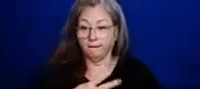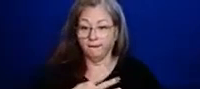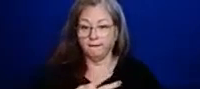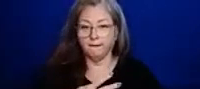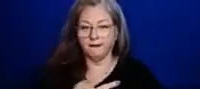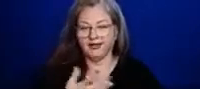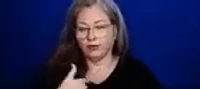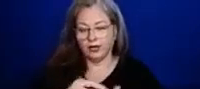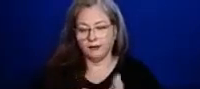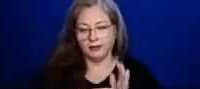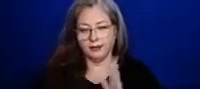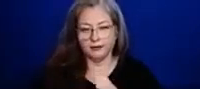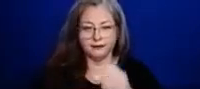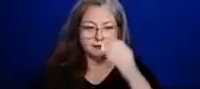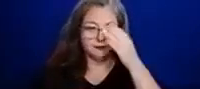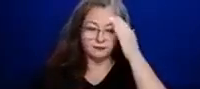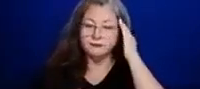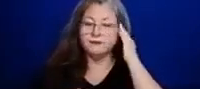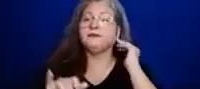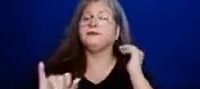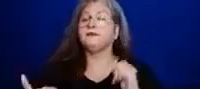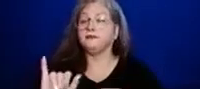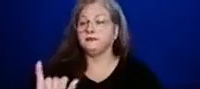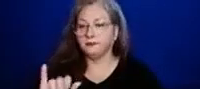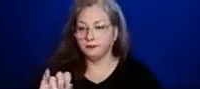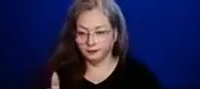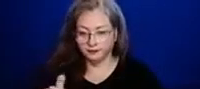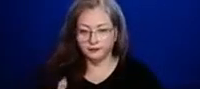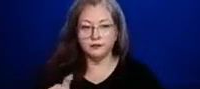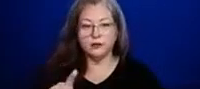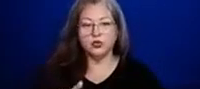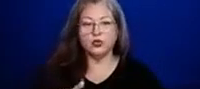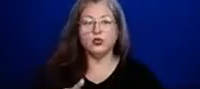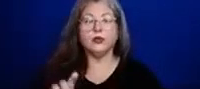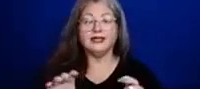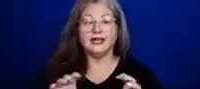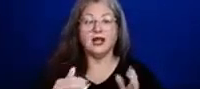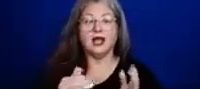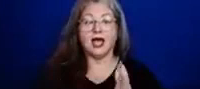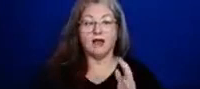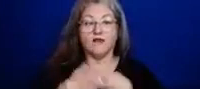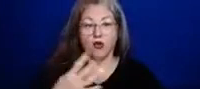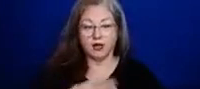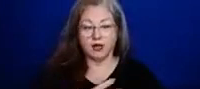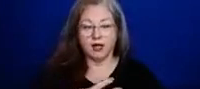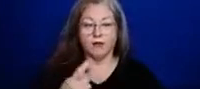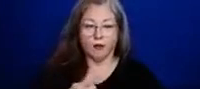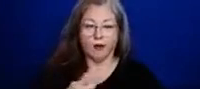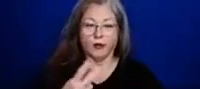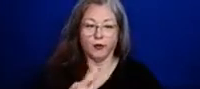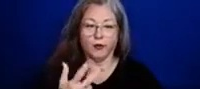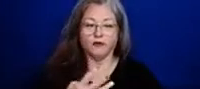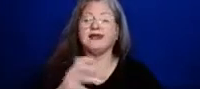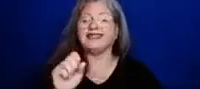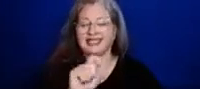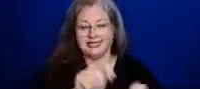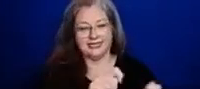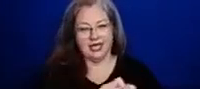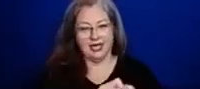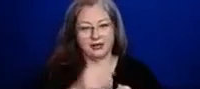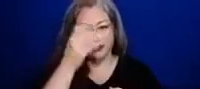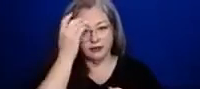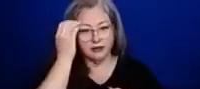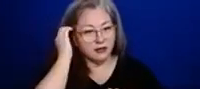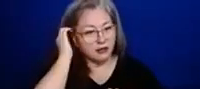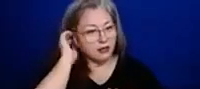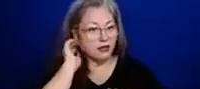mean. Yes. Oh, okay. You went over it 4 times, right? Yes, exacto. So you